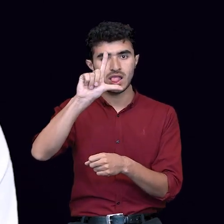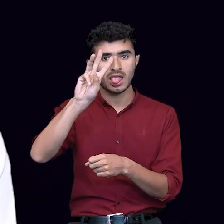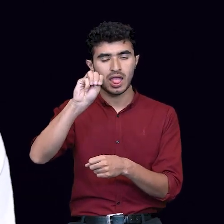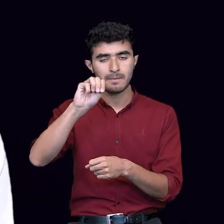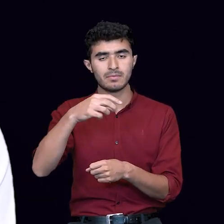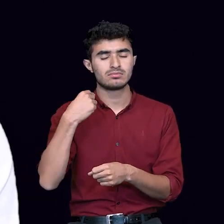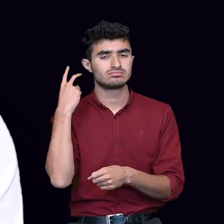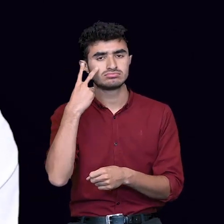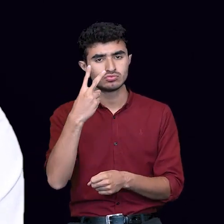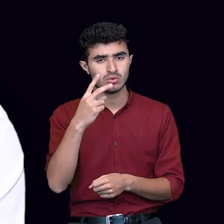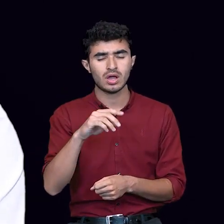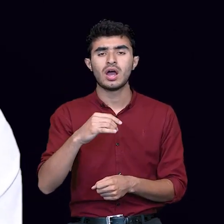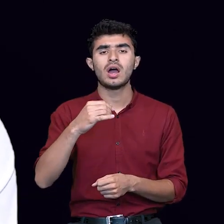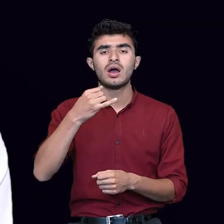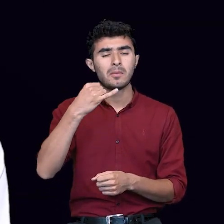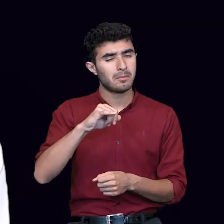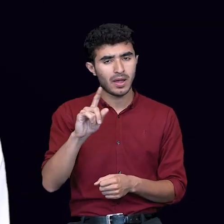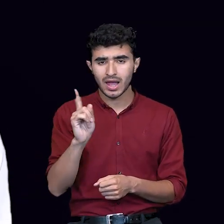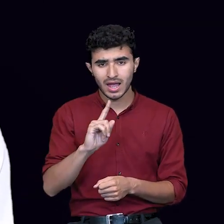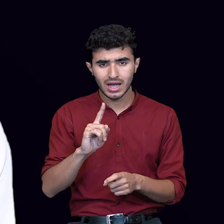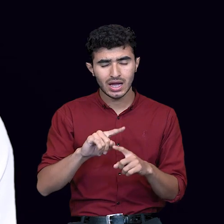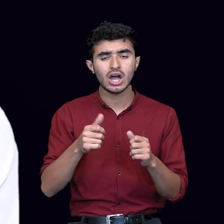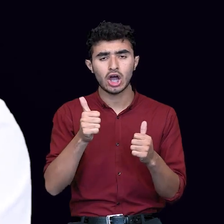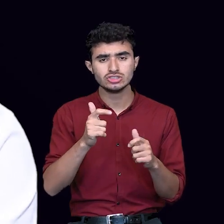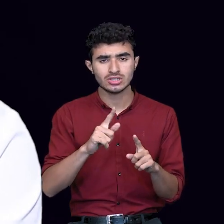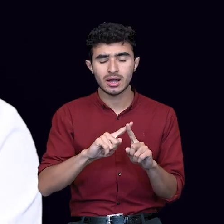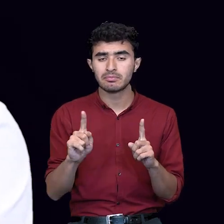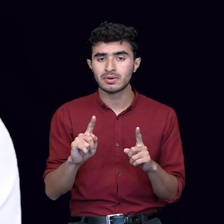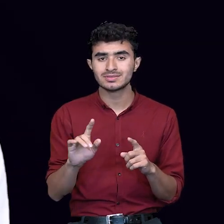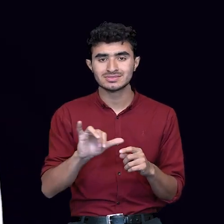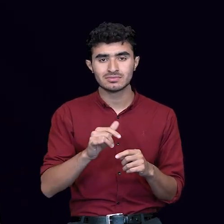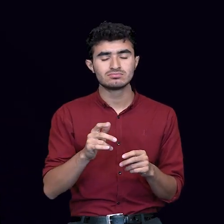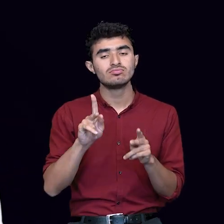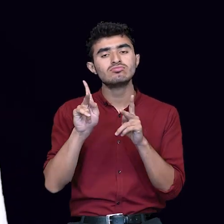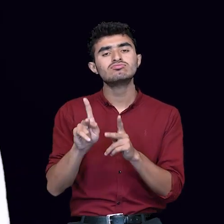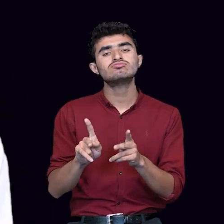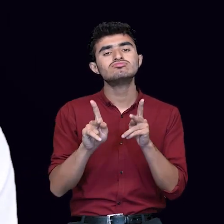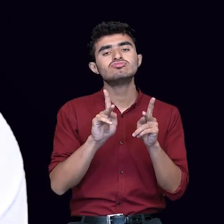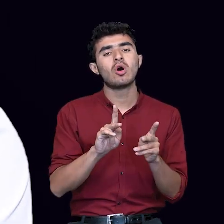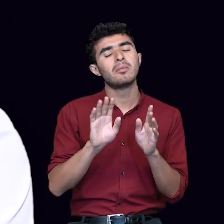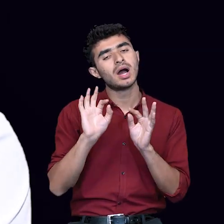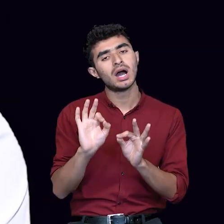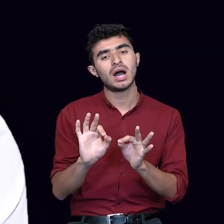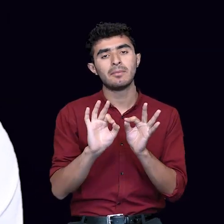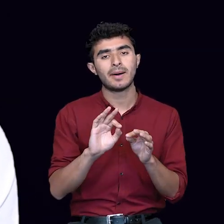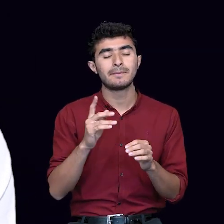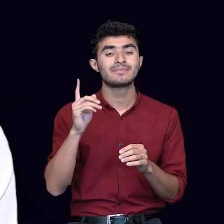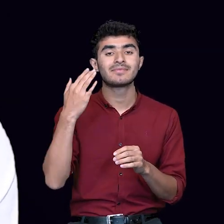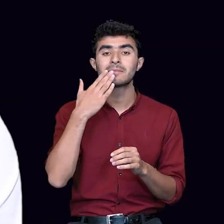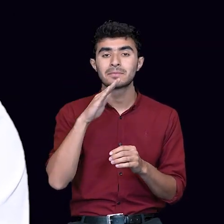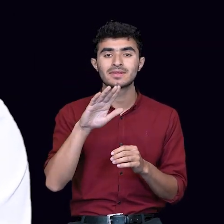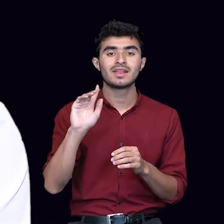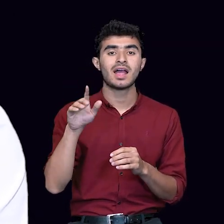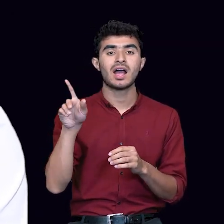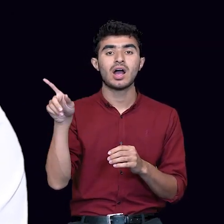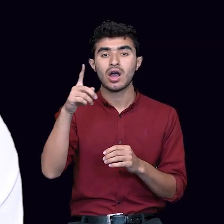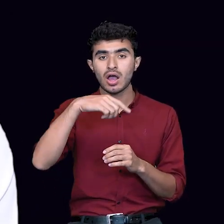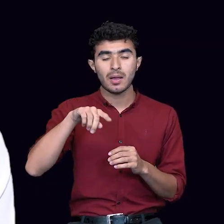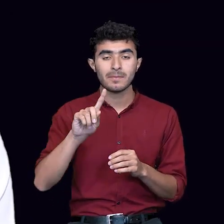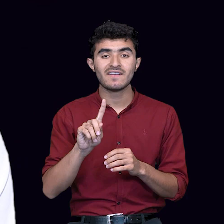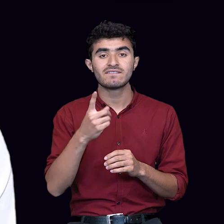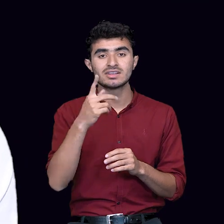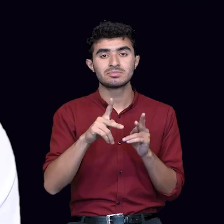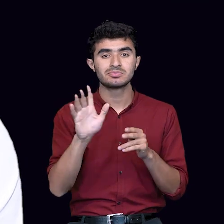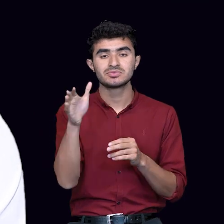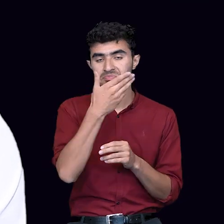it's not bad, it's just, it needs something more to it. It's very formulaic, and jo bhi pehle audience ko achha laga hai,